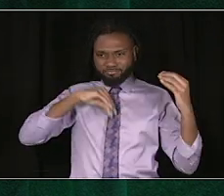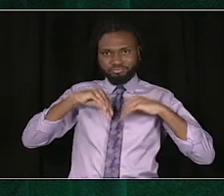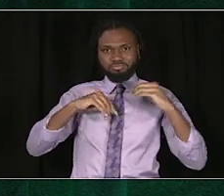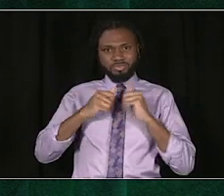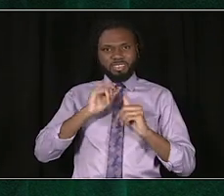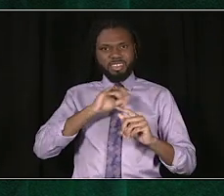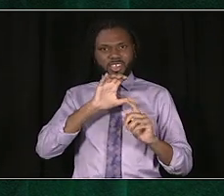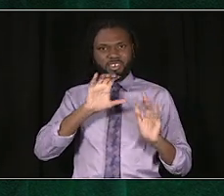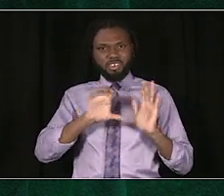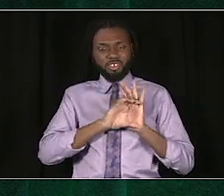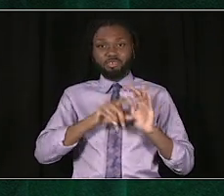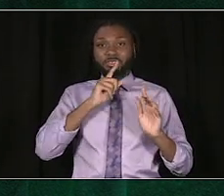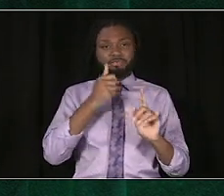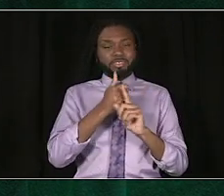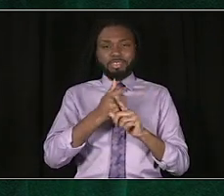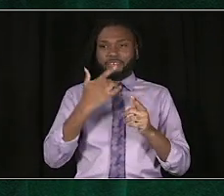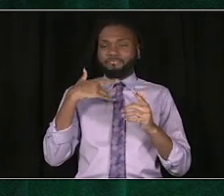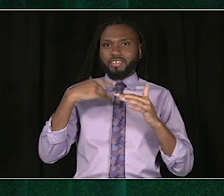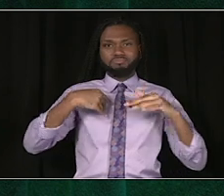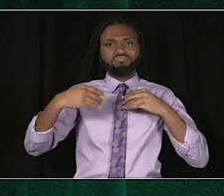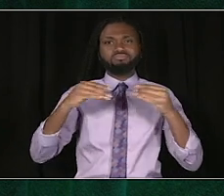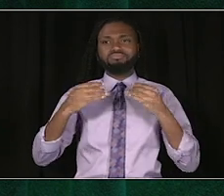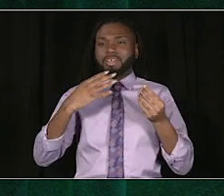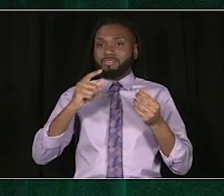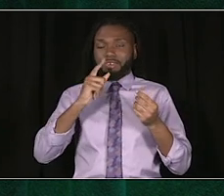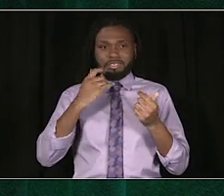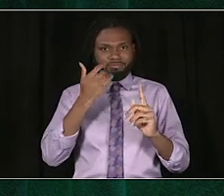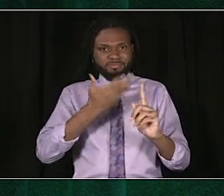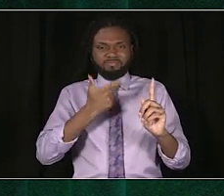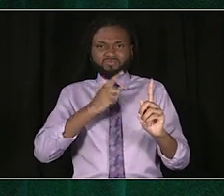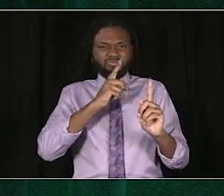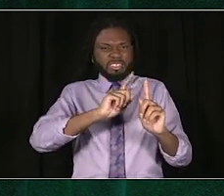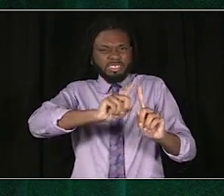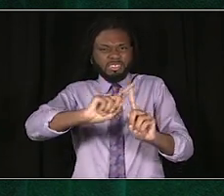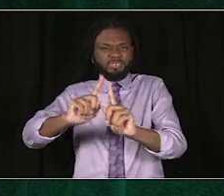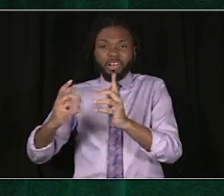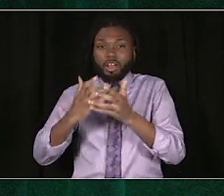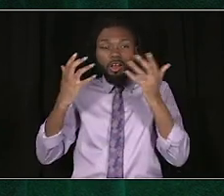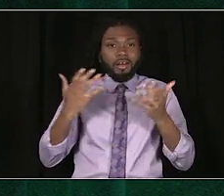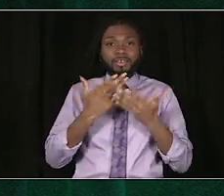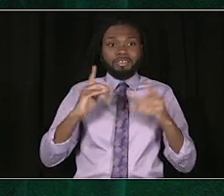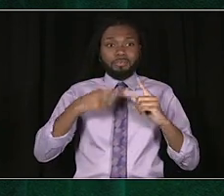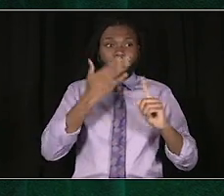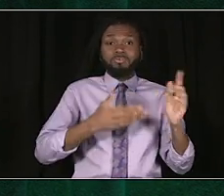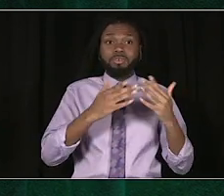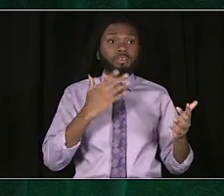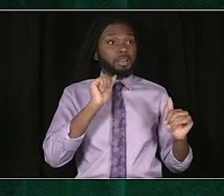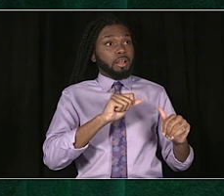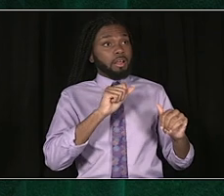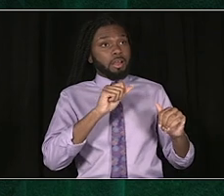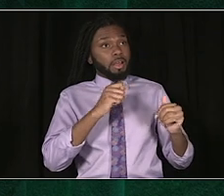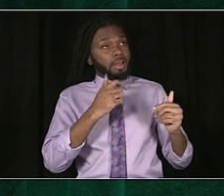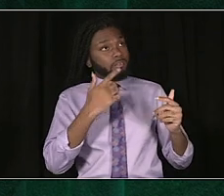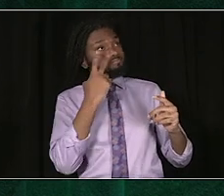universal and you know, she's a lot of different things. And there are a lot of things about her that whether you look like me or not, you can draw from. And so for